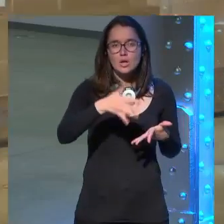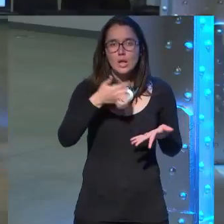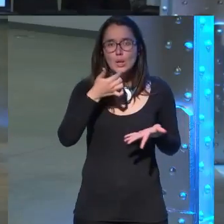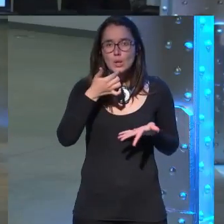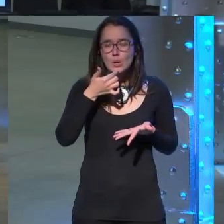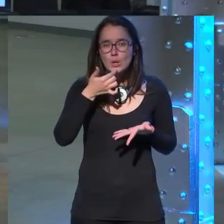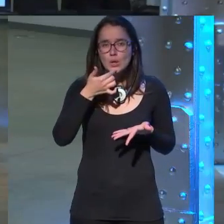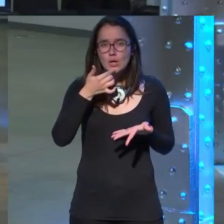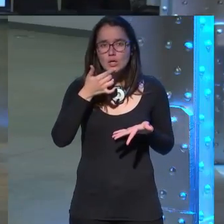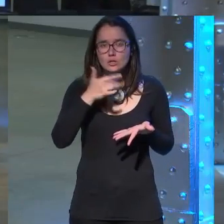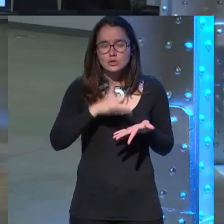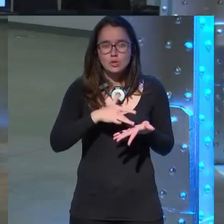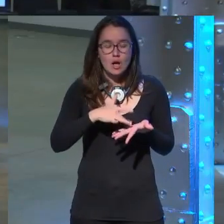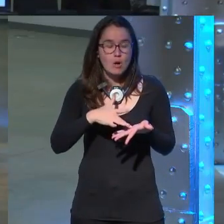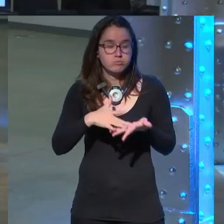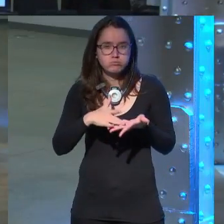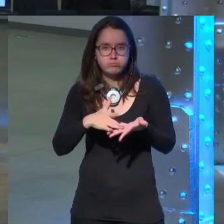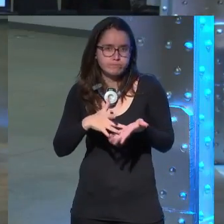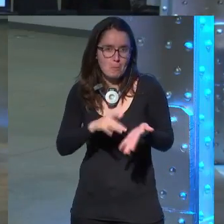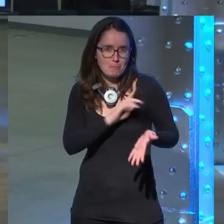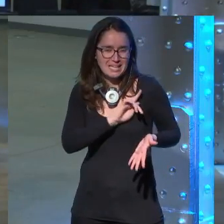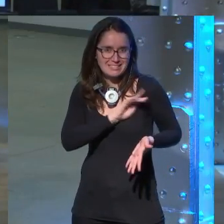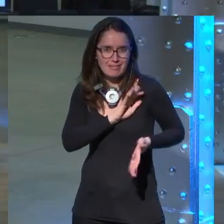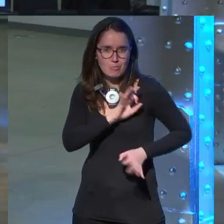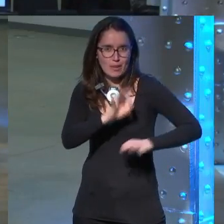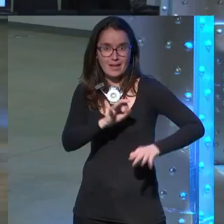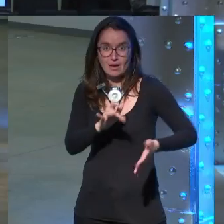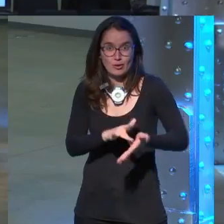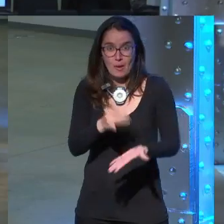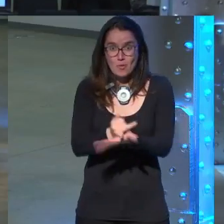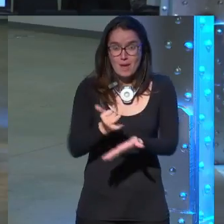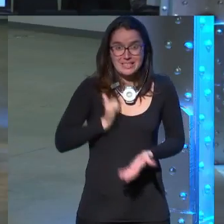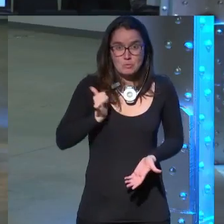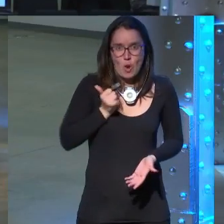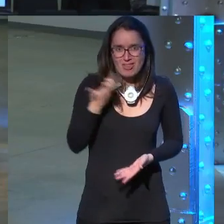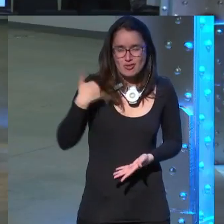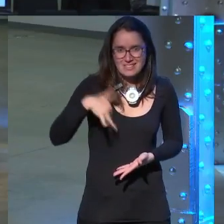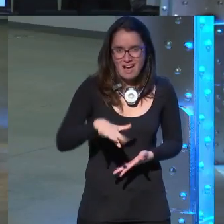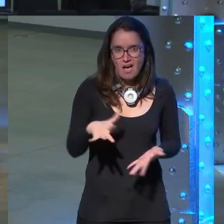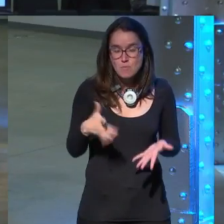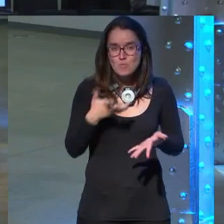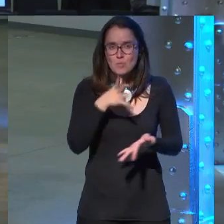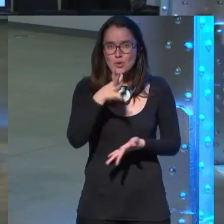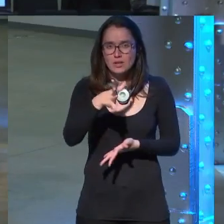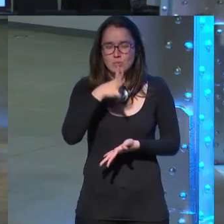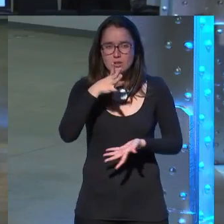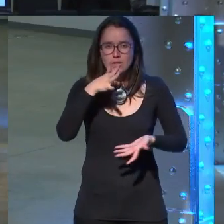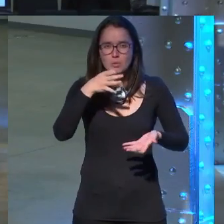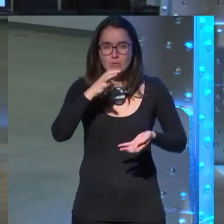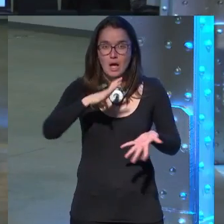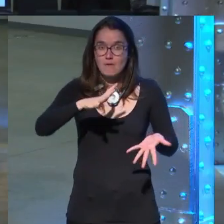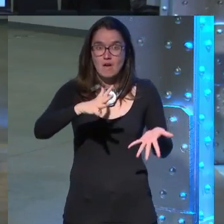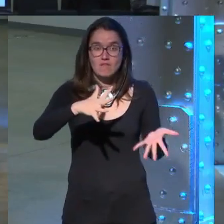high probability that we are in the simulation, because if we, surely we will evolve to be able